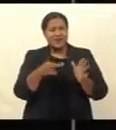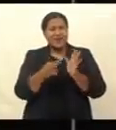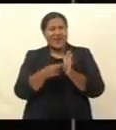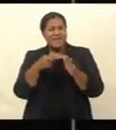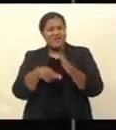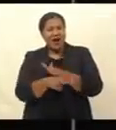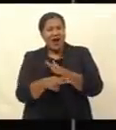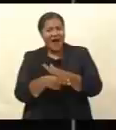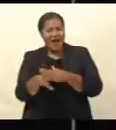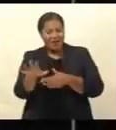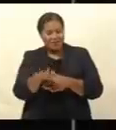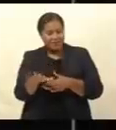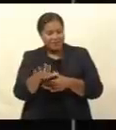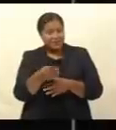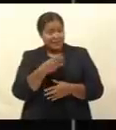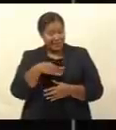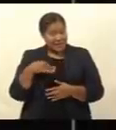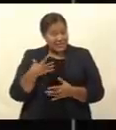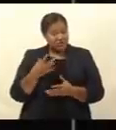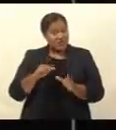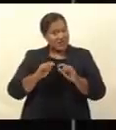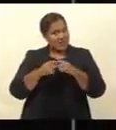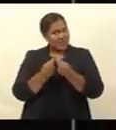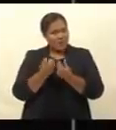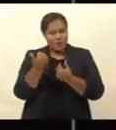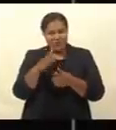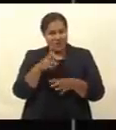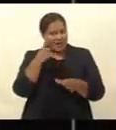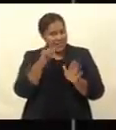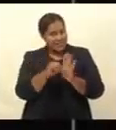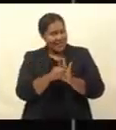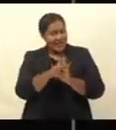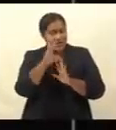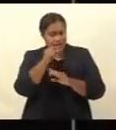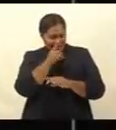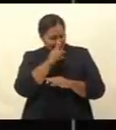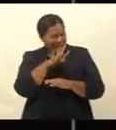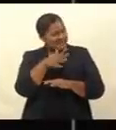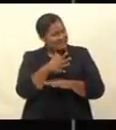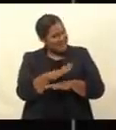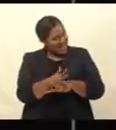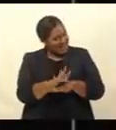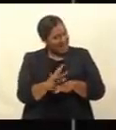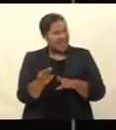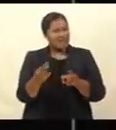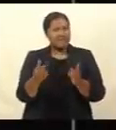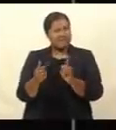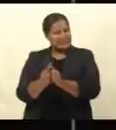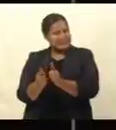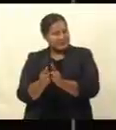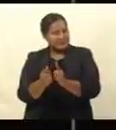The ministry's response teams have already identified some people who may have come into